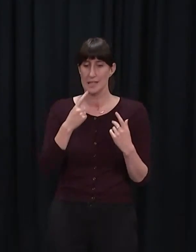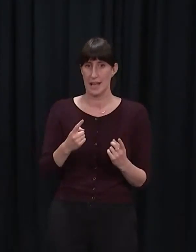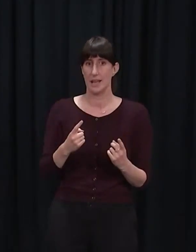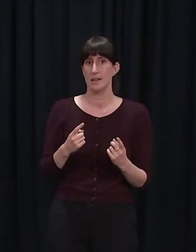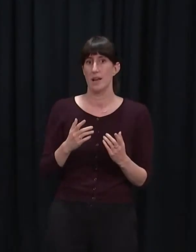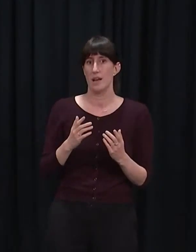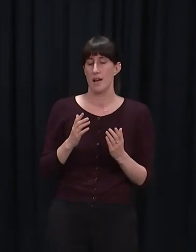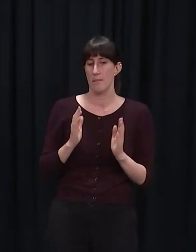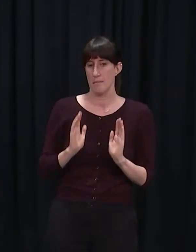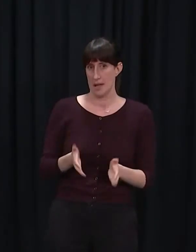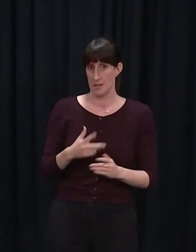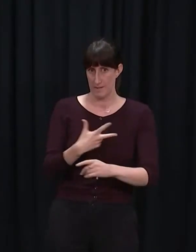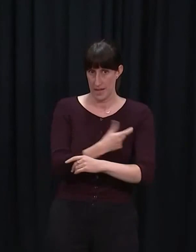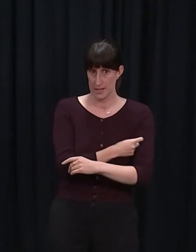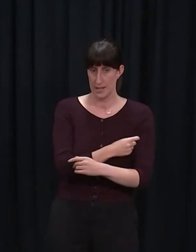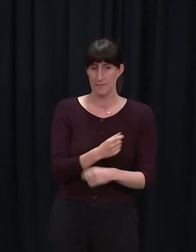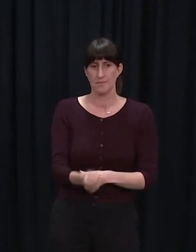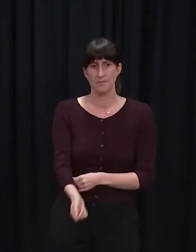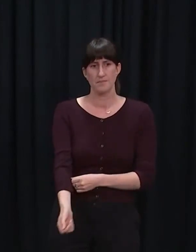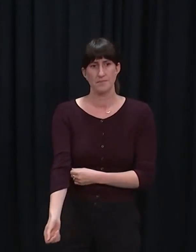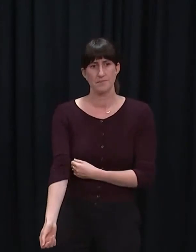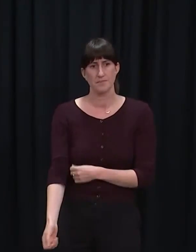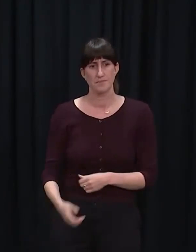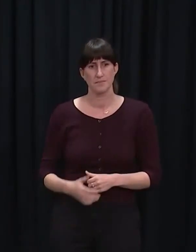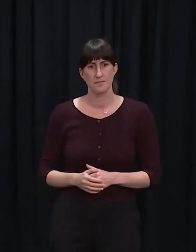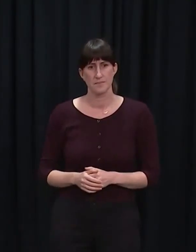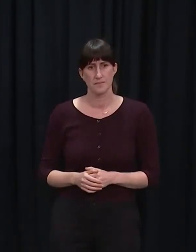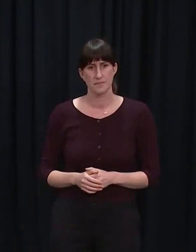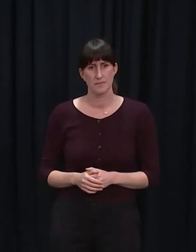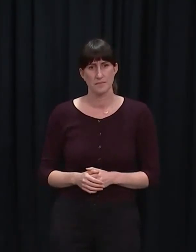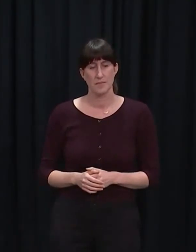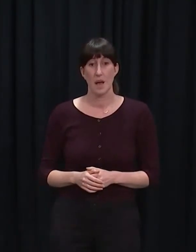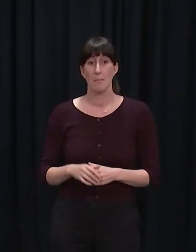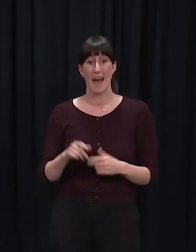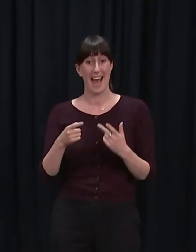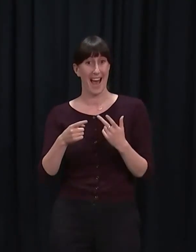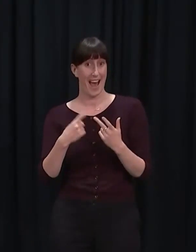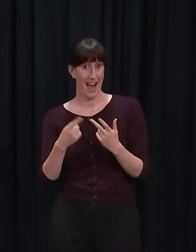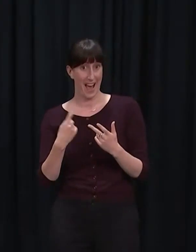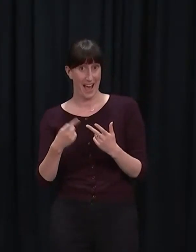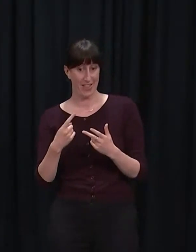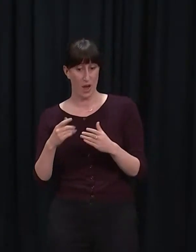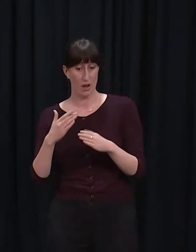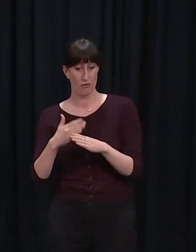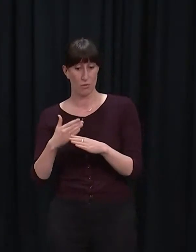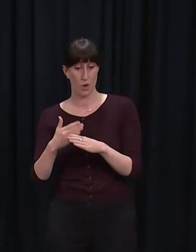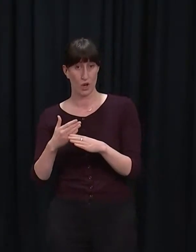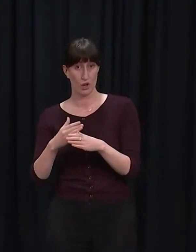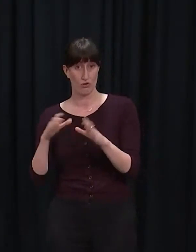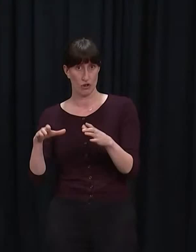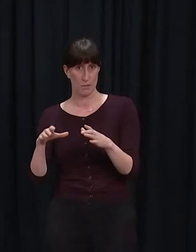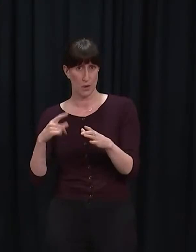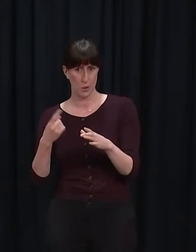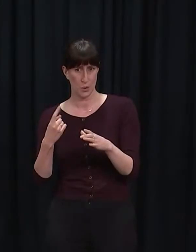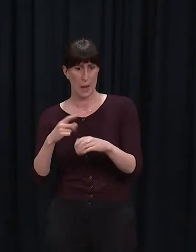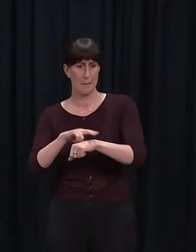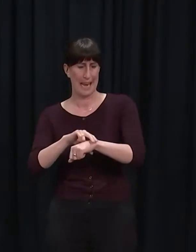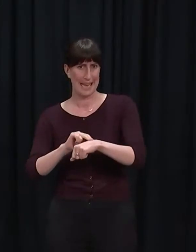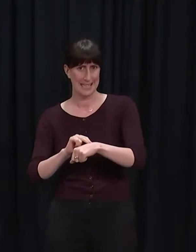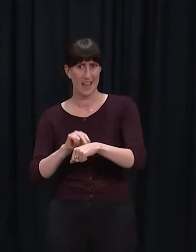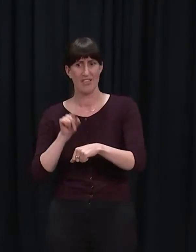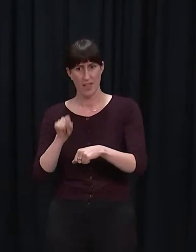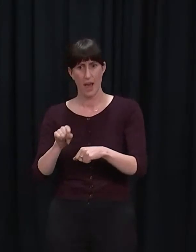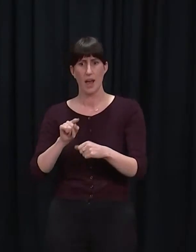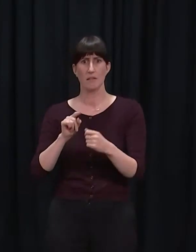time, often not with the consent of the people who are coming into close contact with, as the police. There's no vaccine mandate for them right now. Can you see the